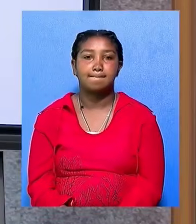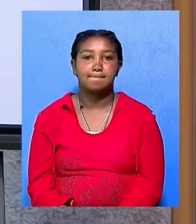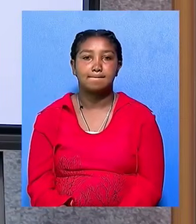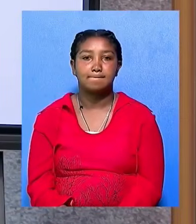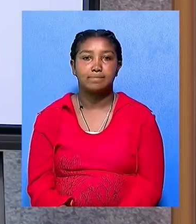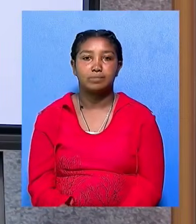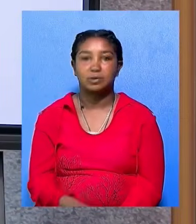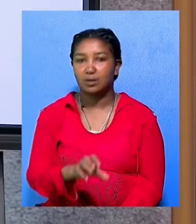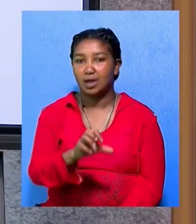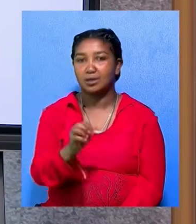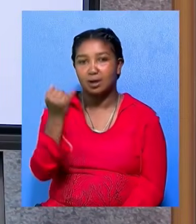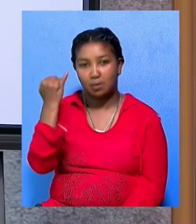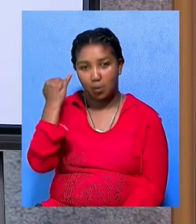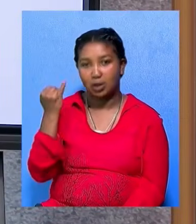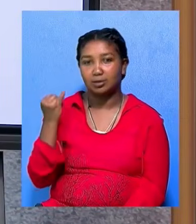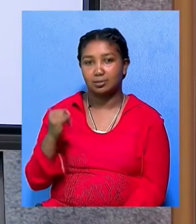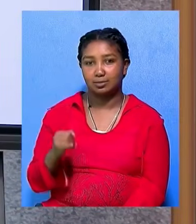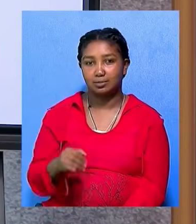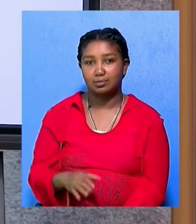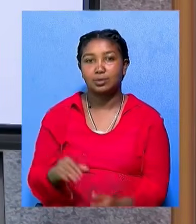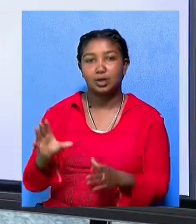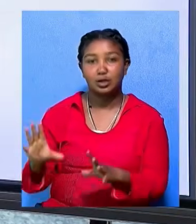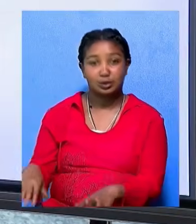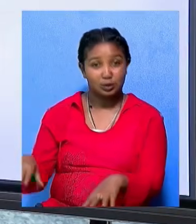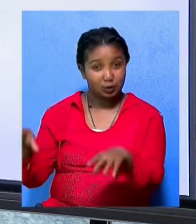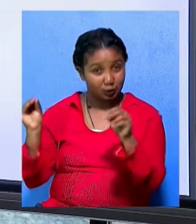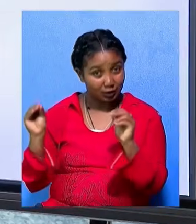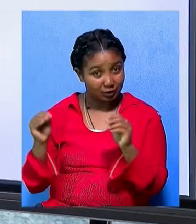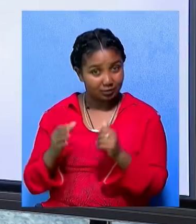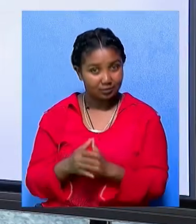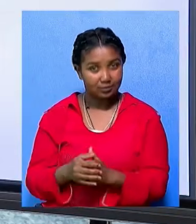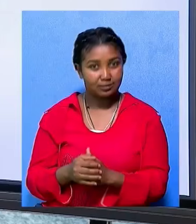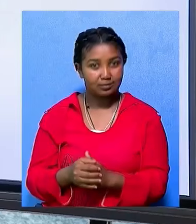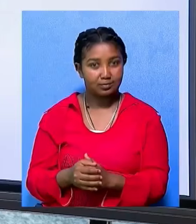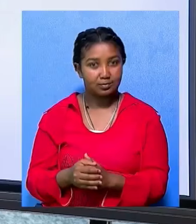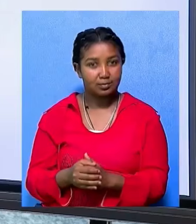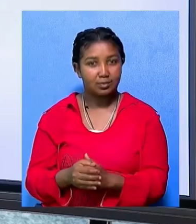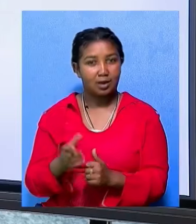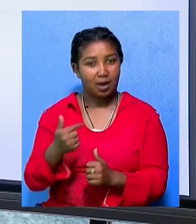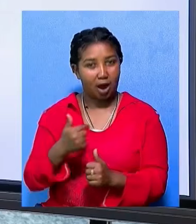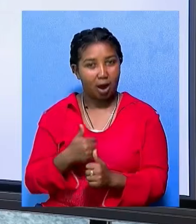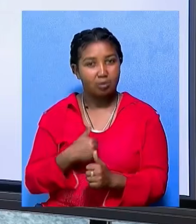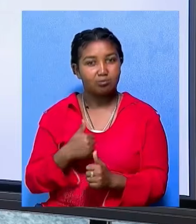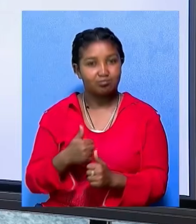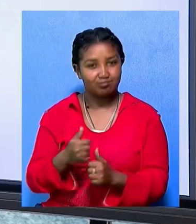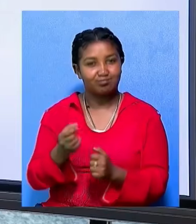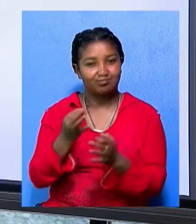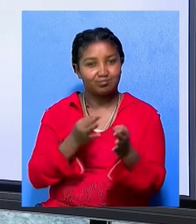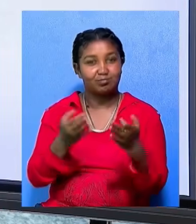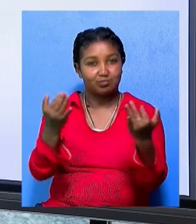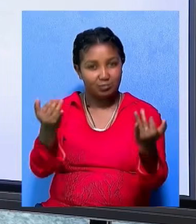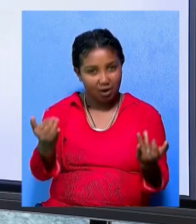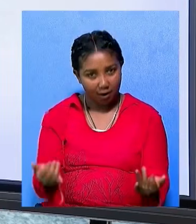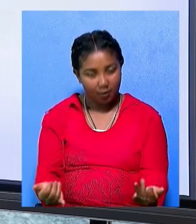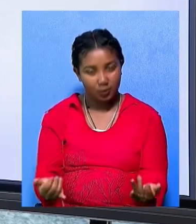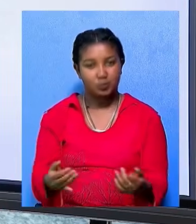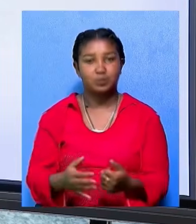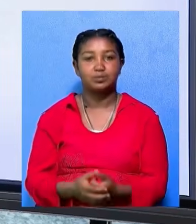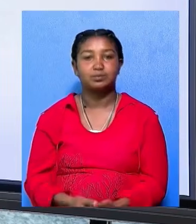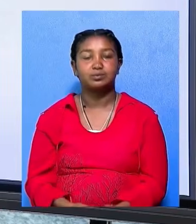Let's go to the next point. Students, I'm going to say something about